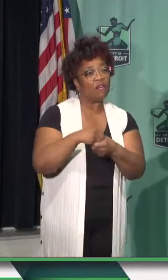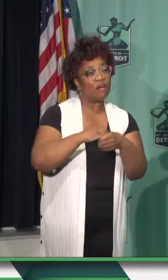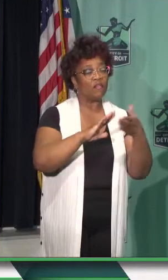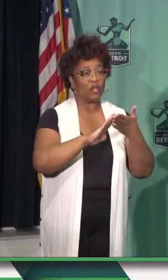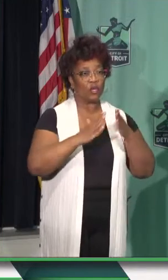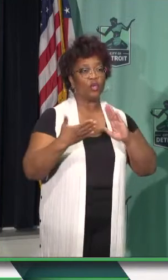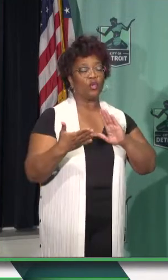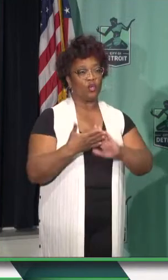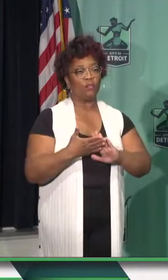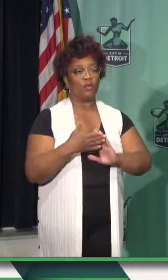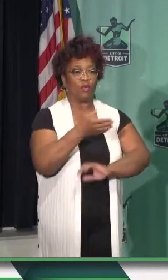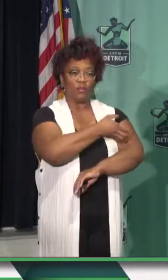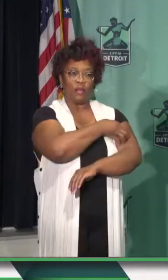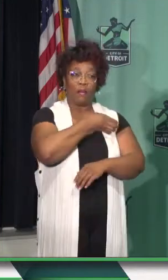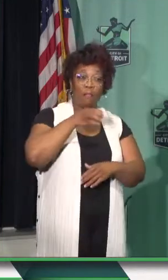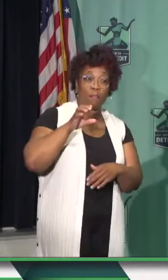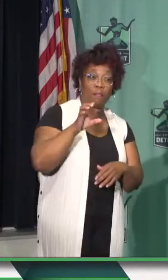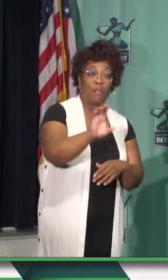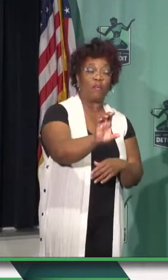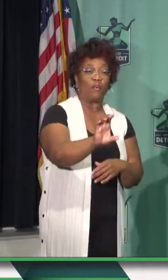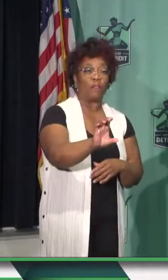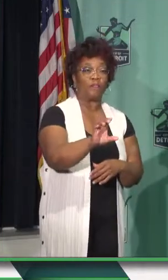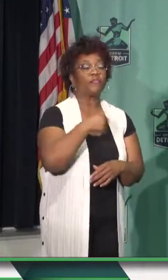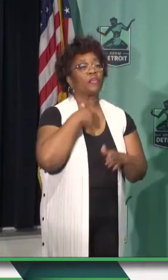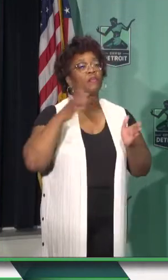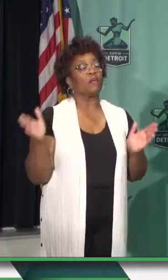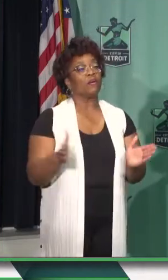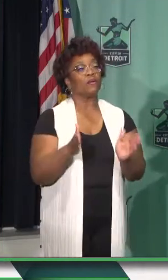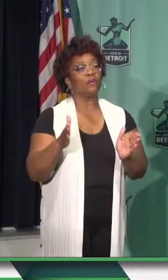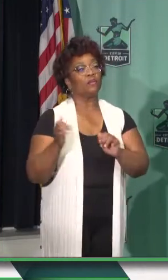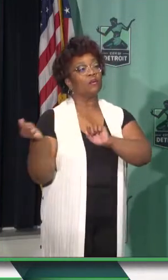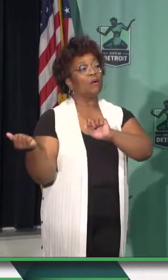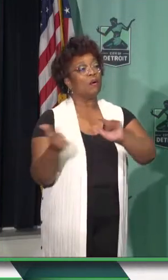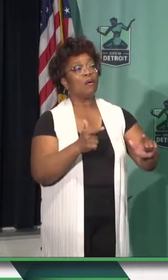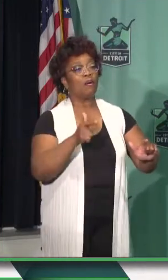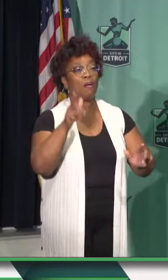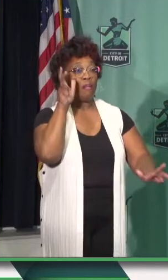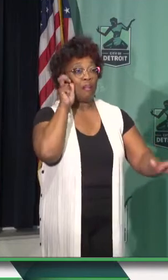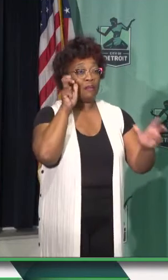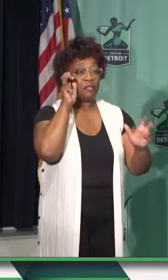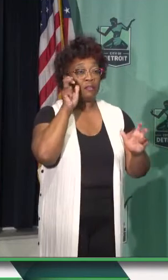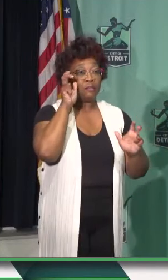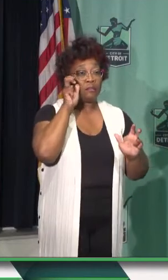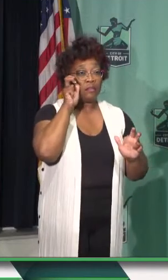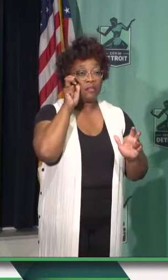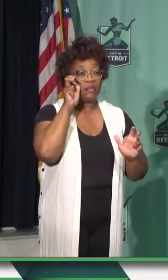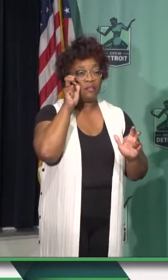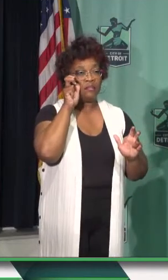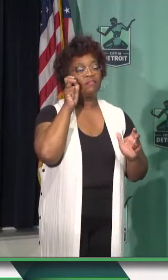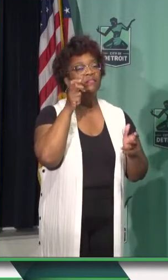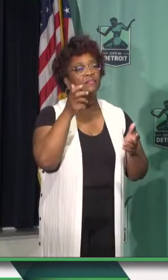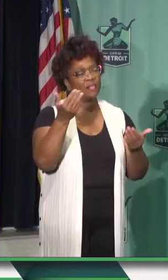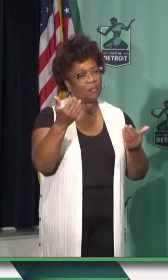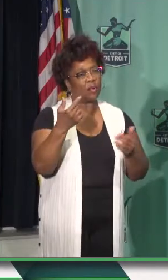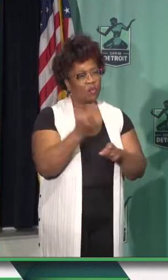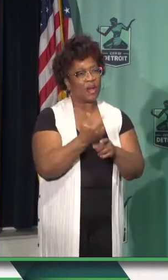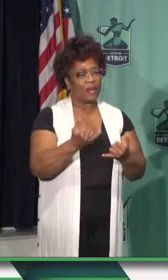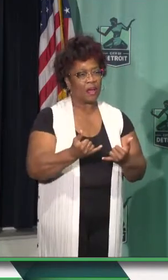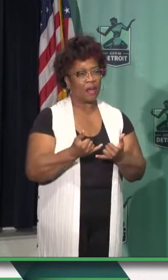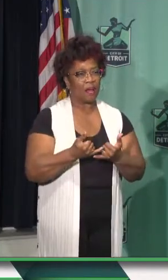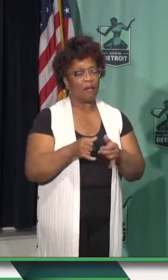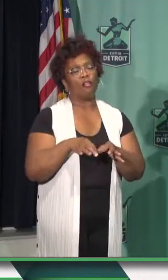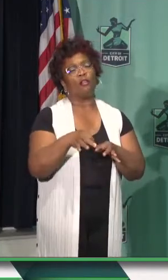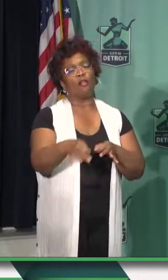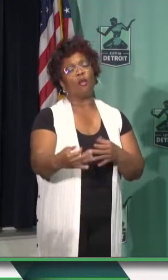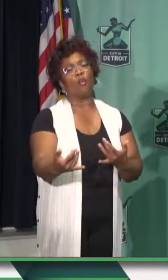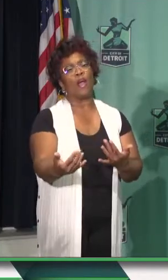community to empower you. And so I encourage everybody within the sound of my voice, hey, do it right now. Don't wait.